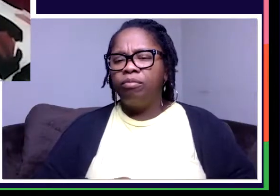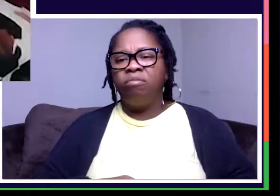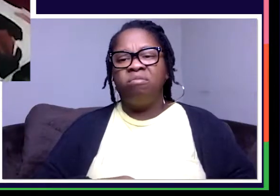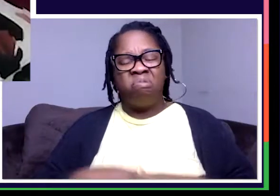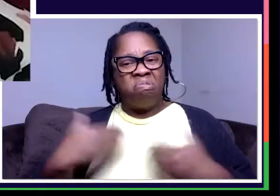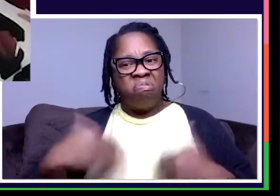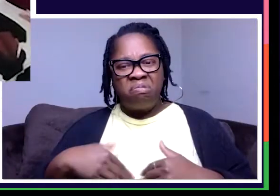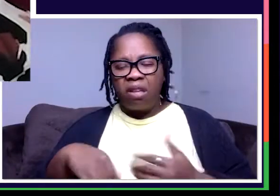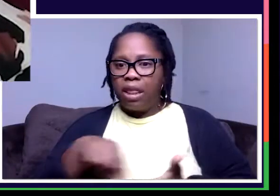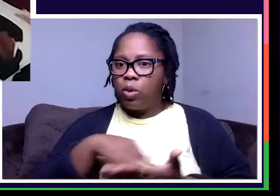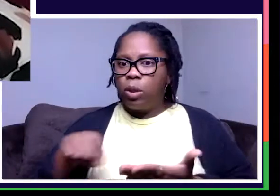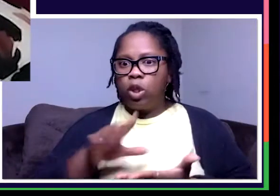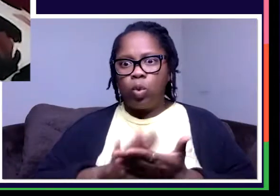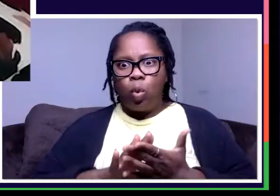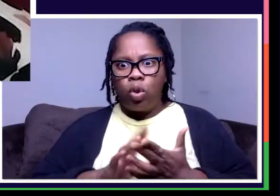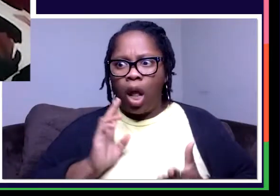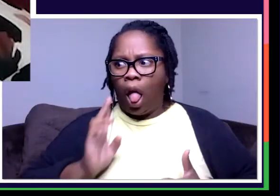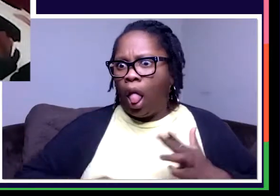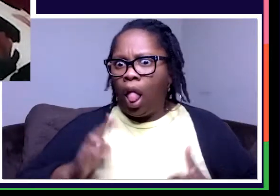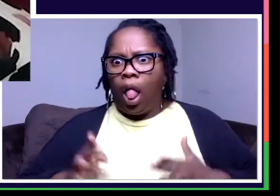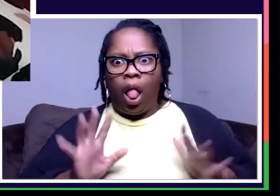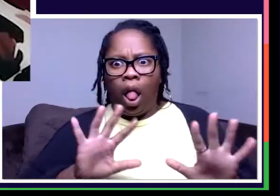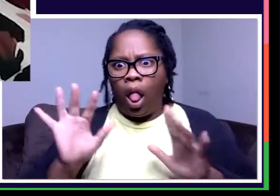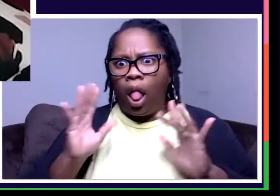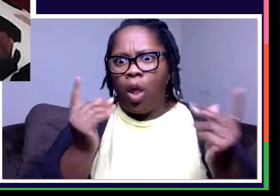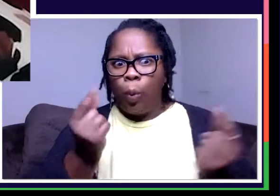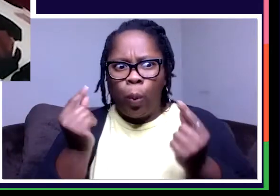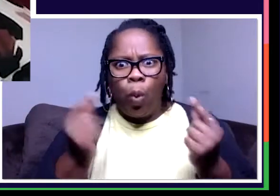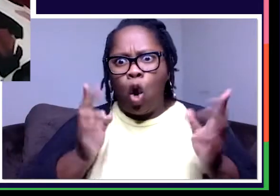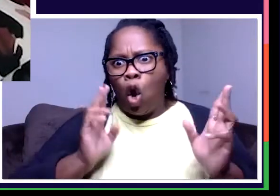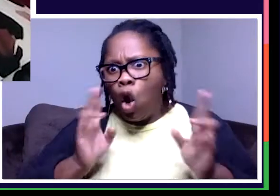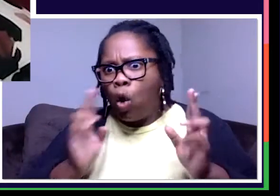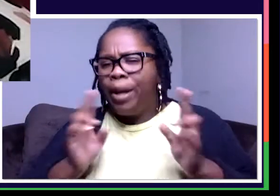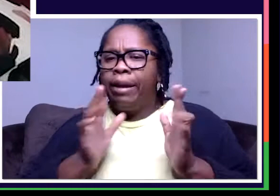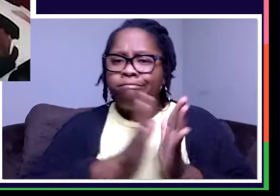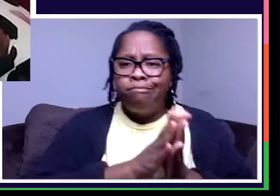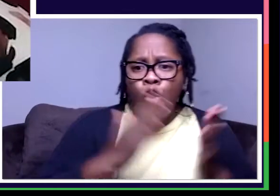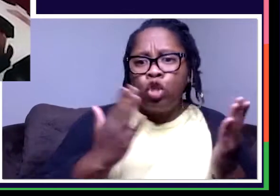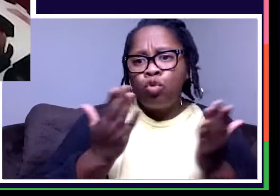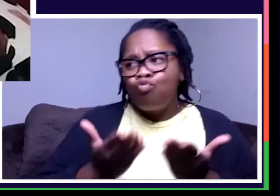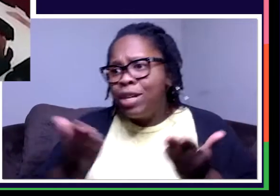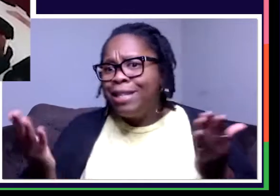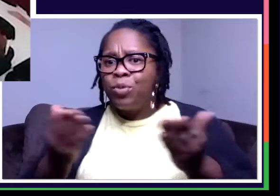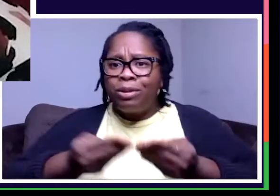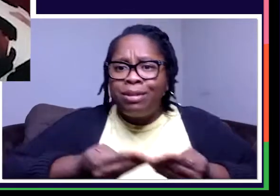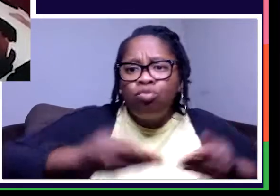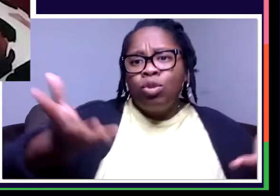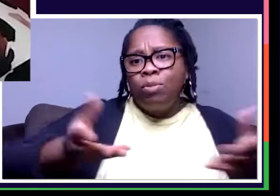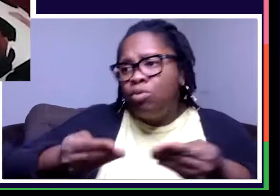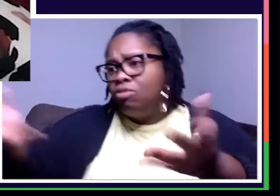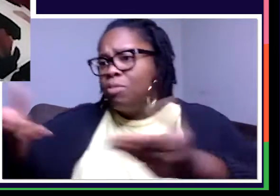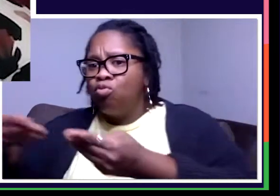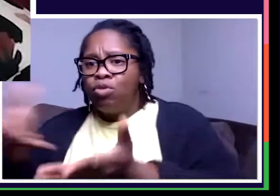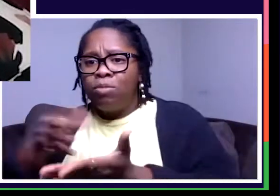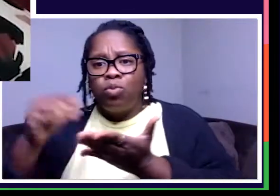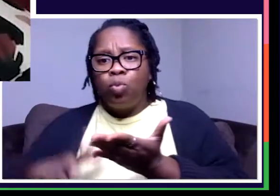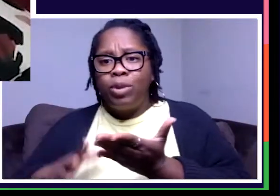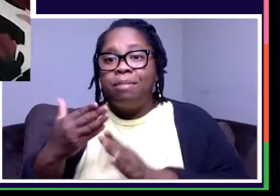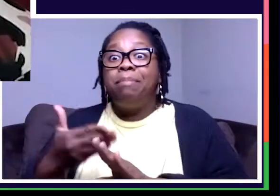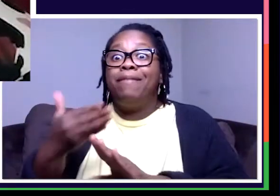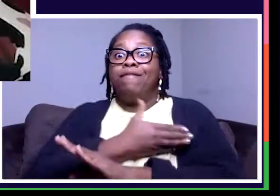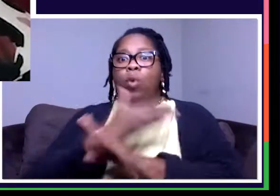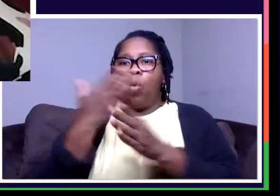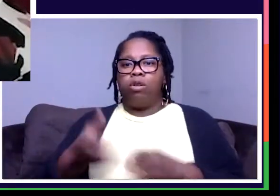recognize all the hustle that happened at school sites this week to distribute books and resources to